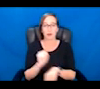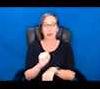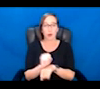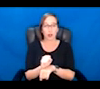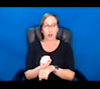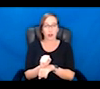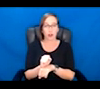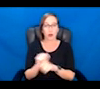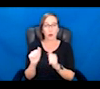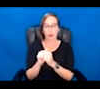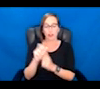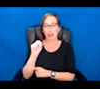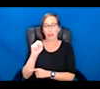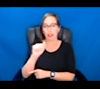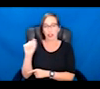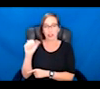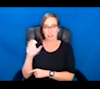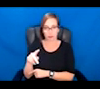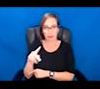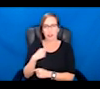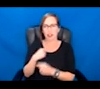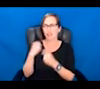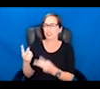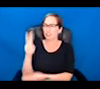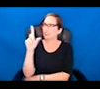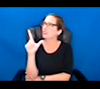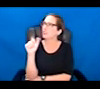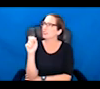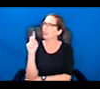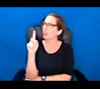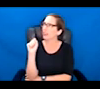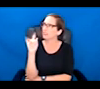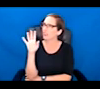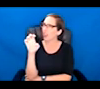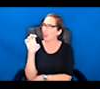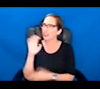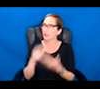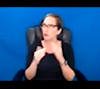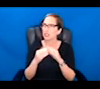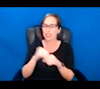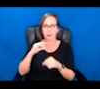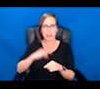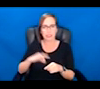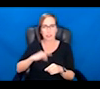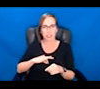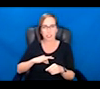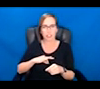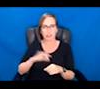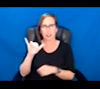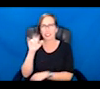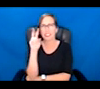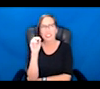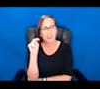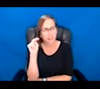with the NAACP to visit the Landslide community, I think it is in Pittsburgh. Yvonne